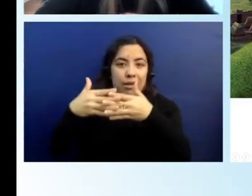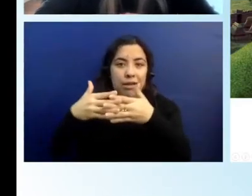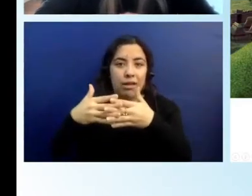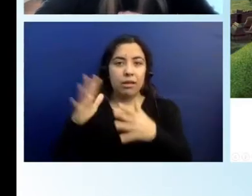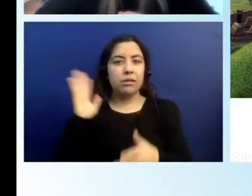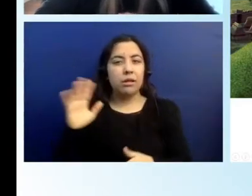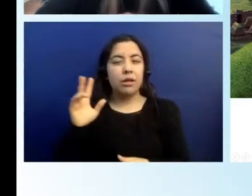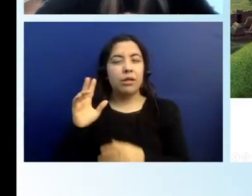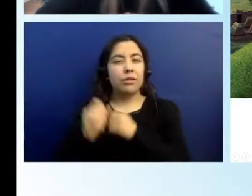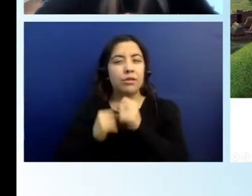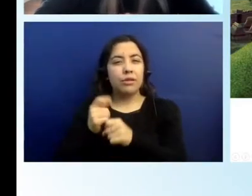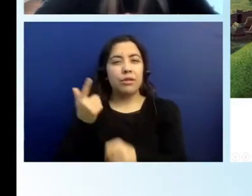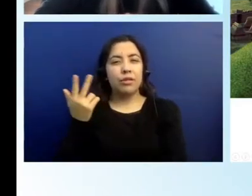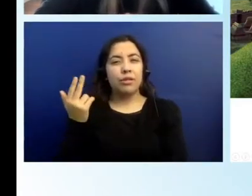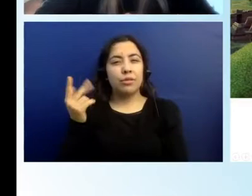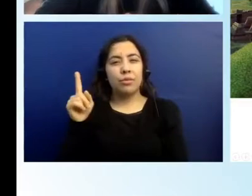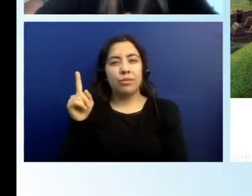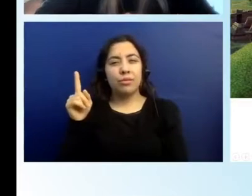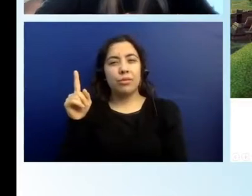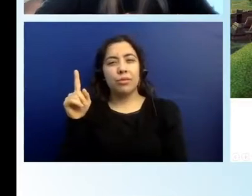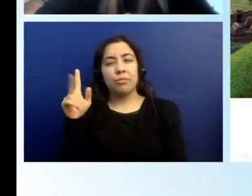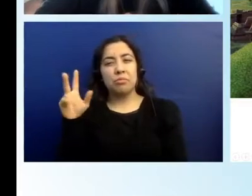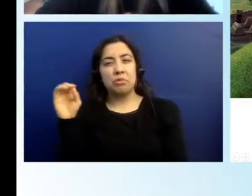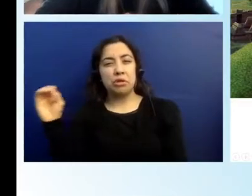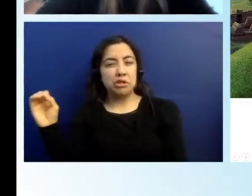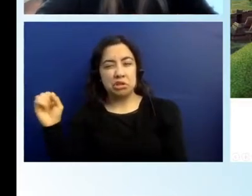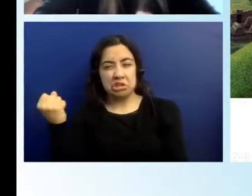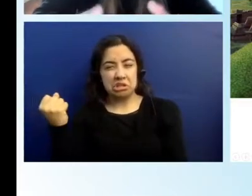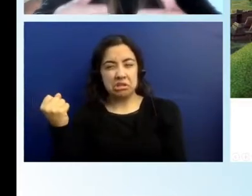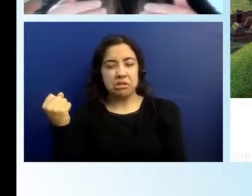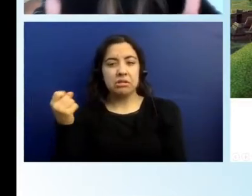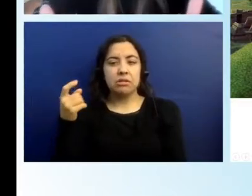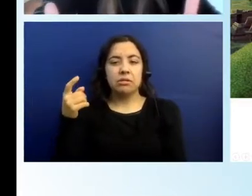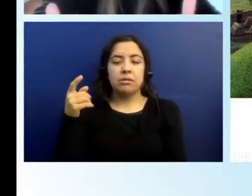than London, England. So just to,